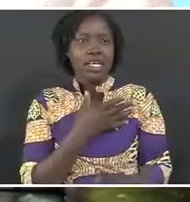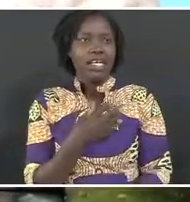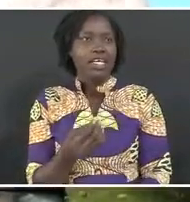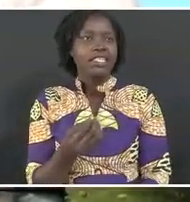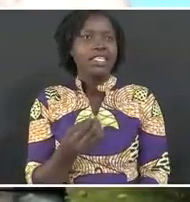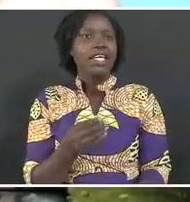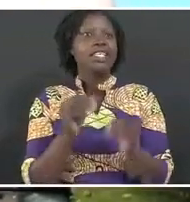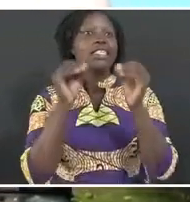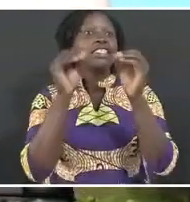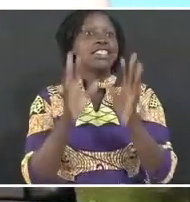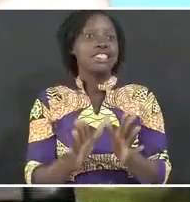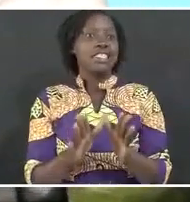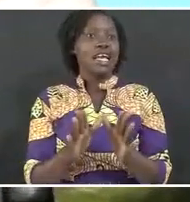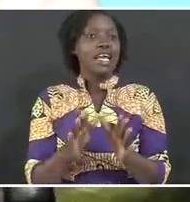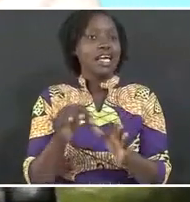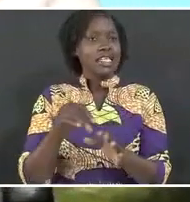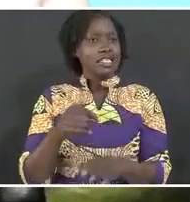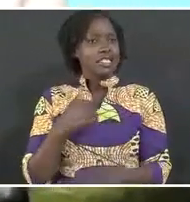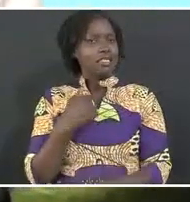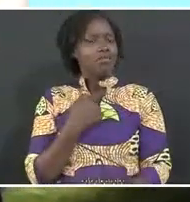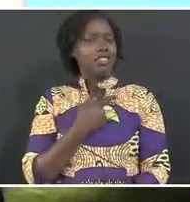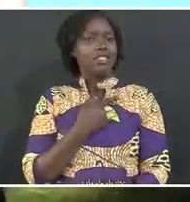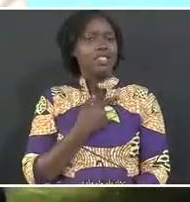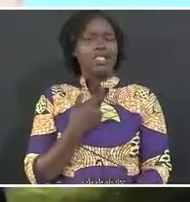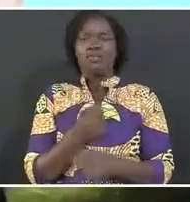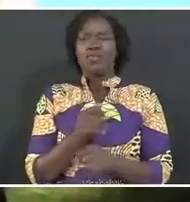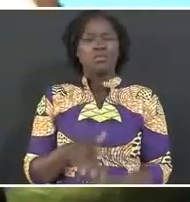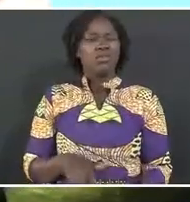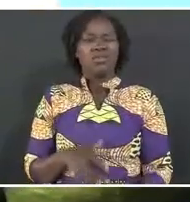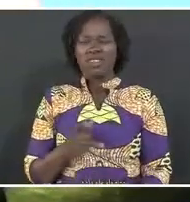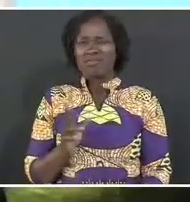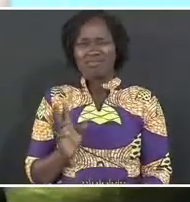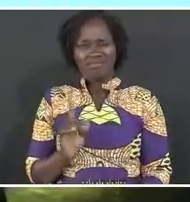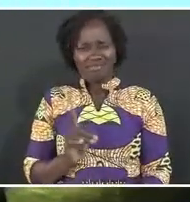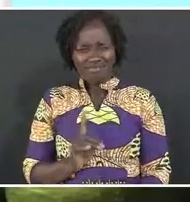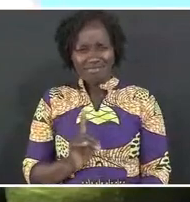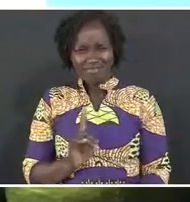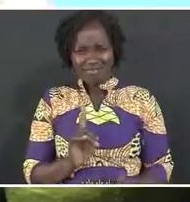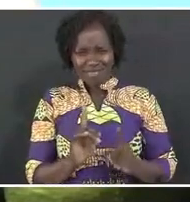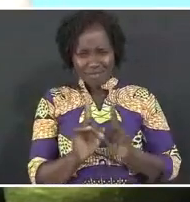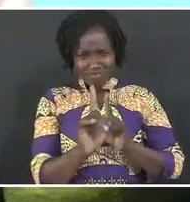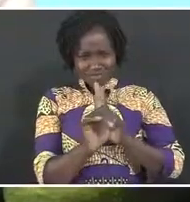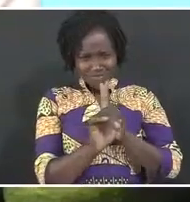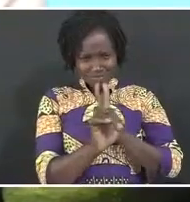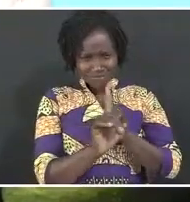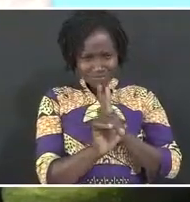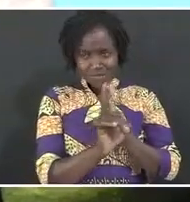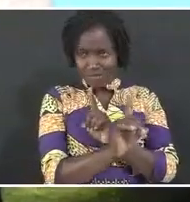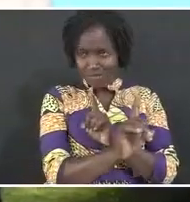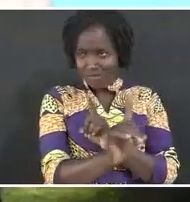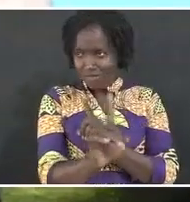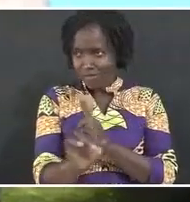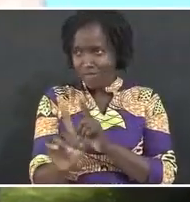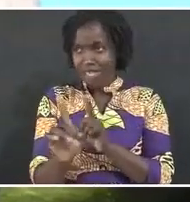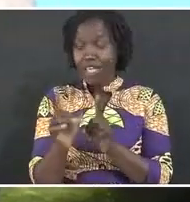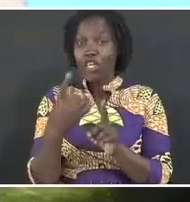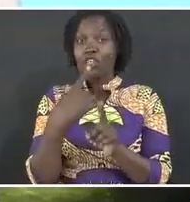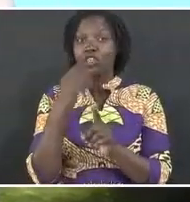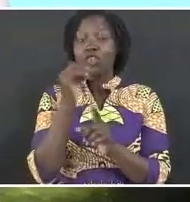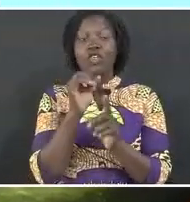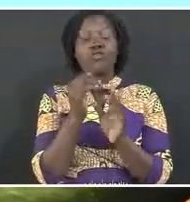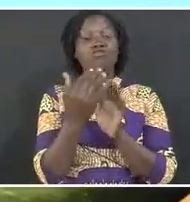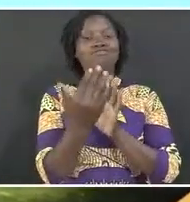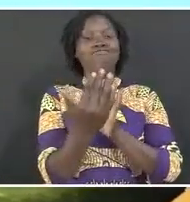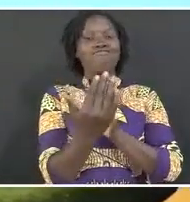the teacher in me makes me feel like coming closer to you people. So if you see me